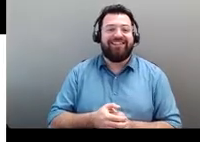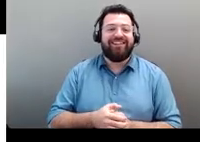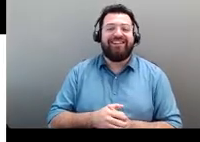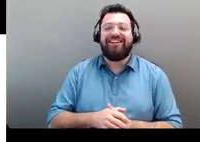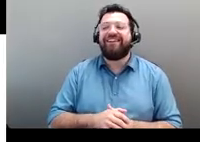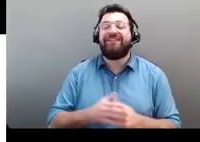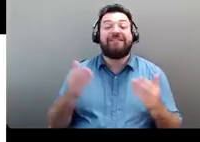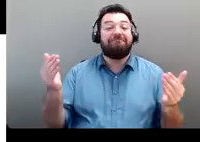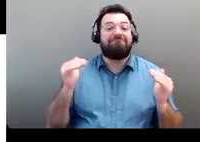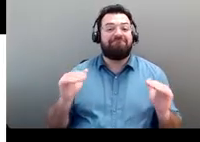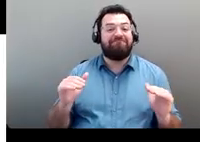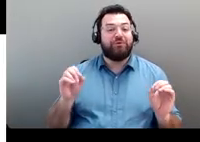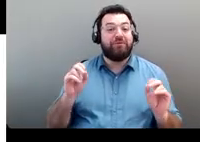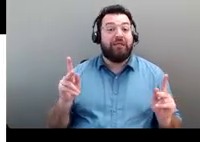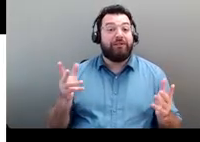Okay, so